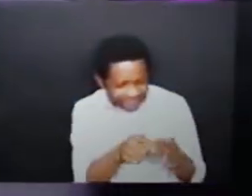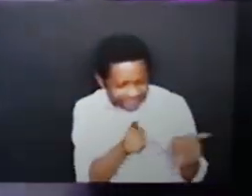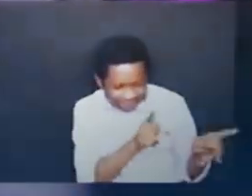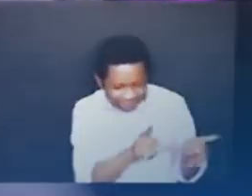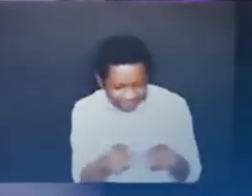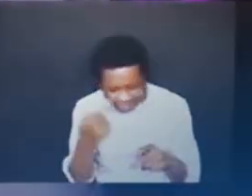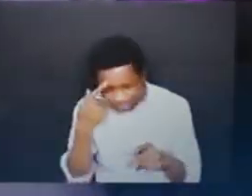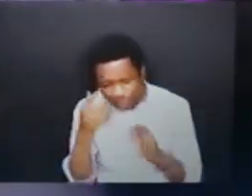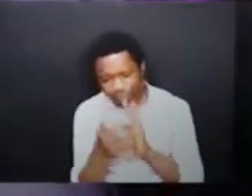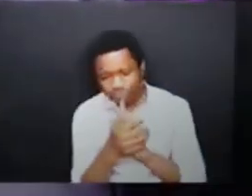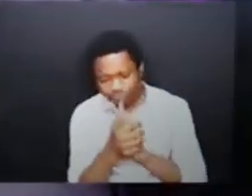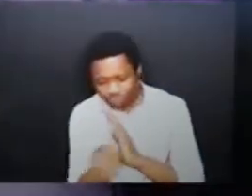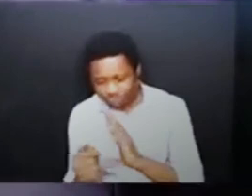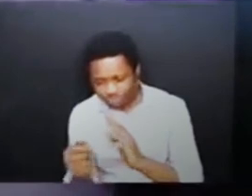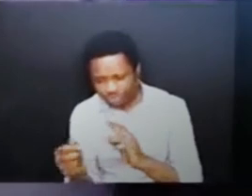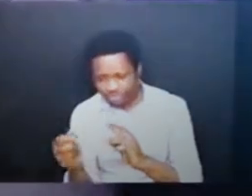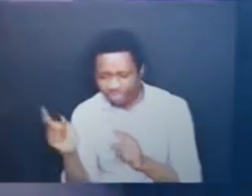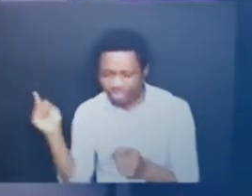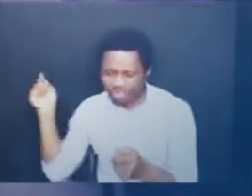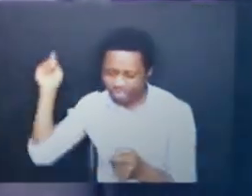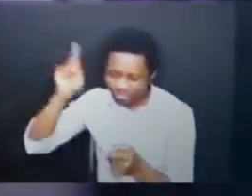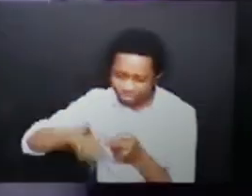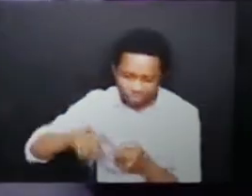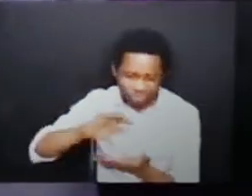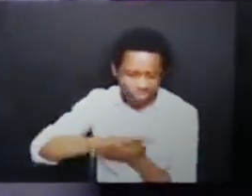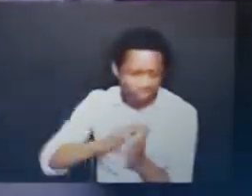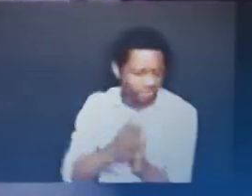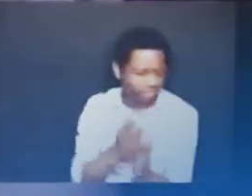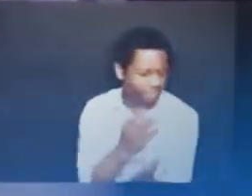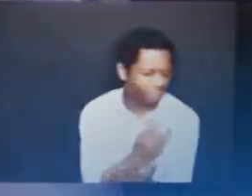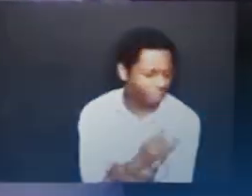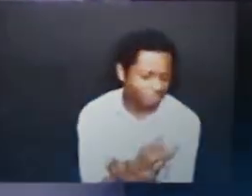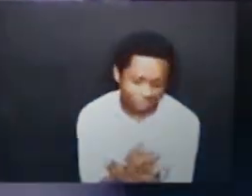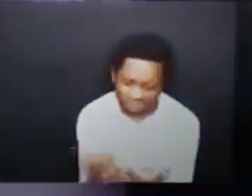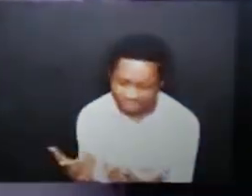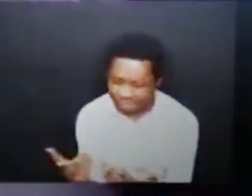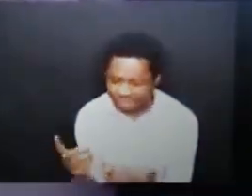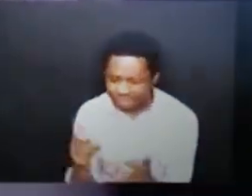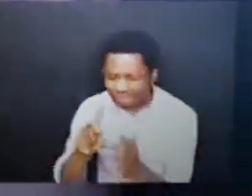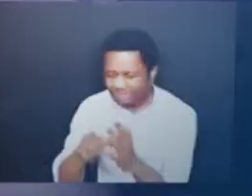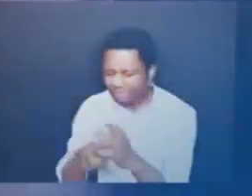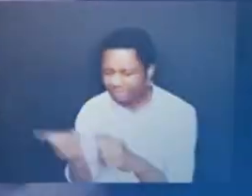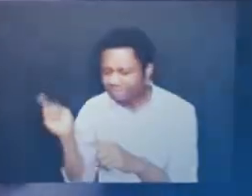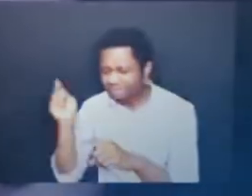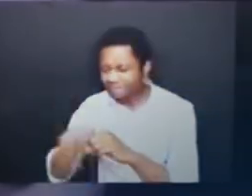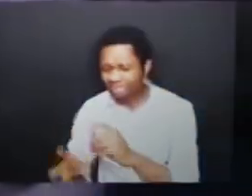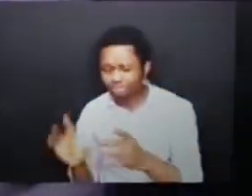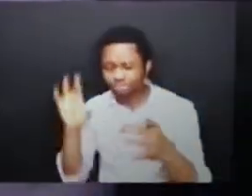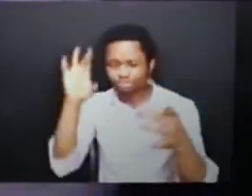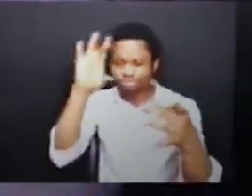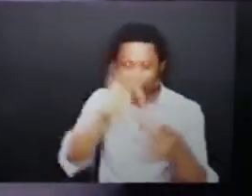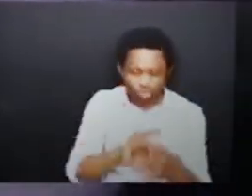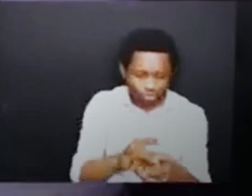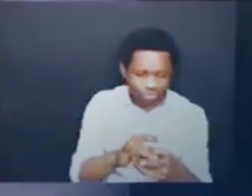Until you become inferior. You feel inferior and you can't be part of the